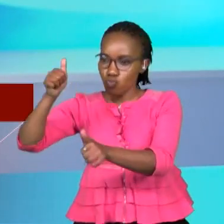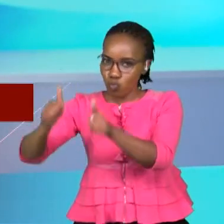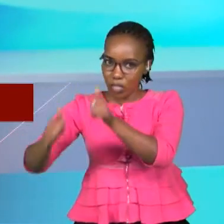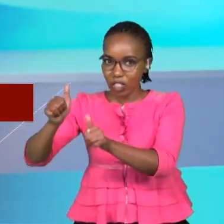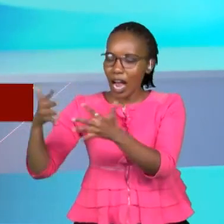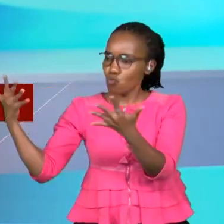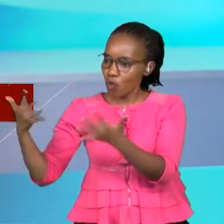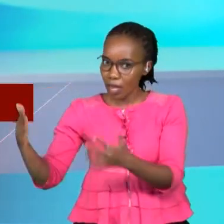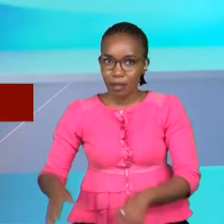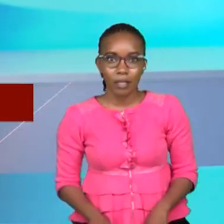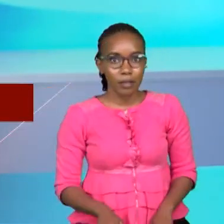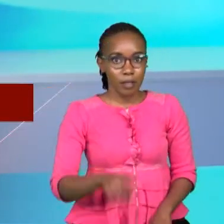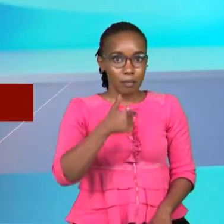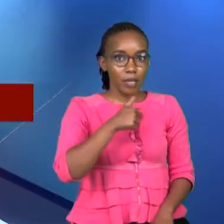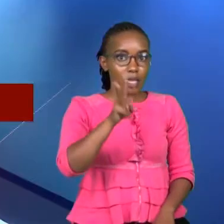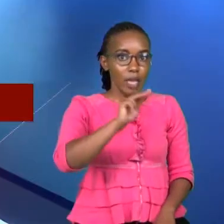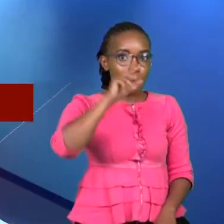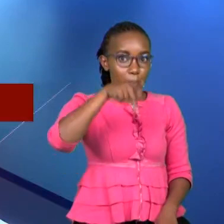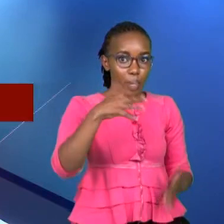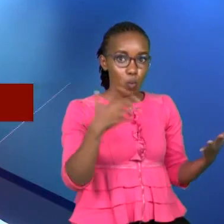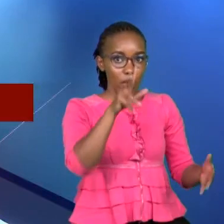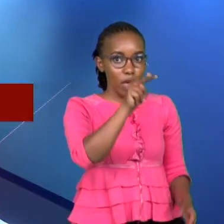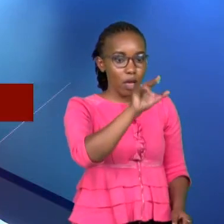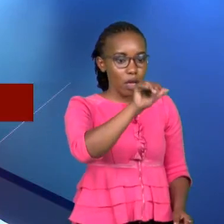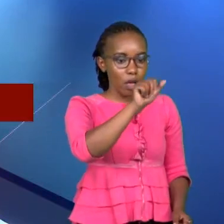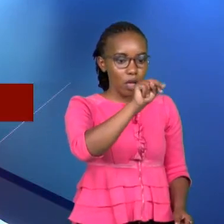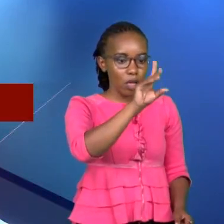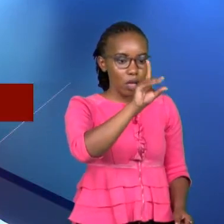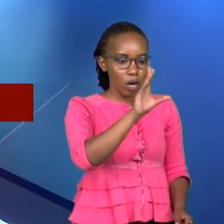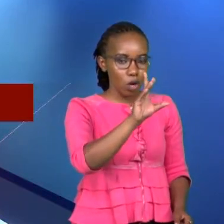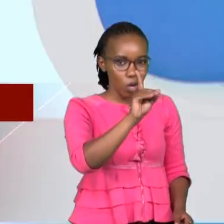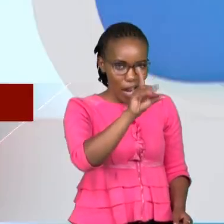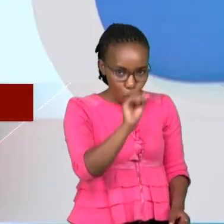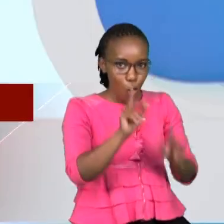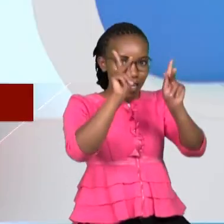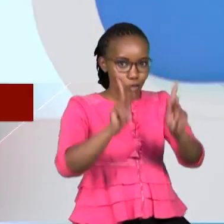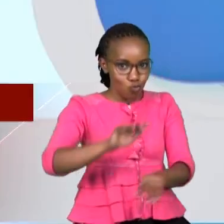and where? I'm vying for the MP of Nyando. Nyando is in Kisumu County.